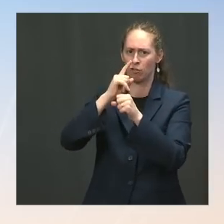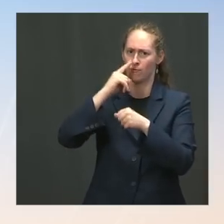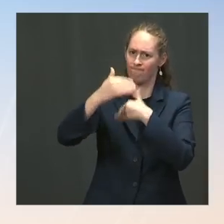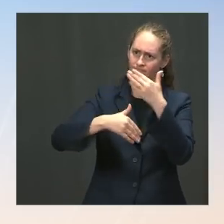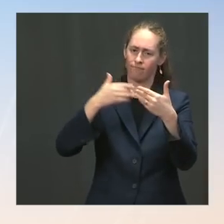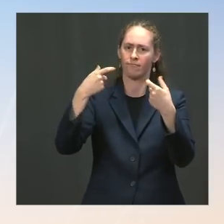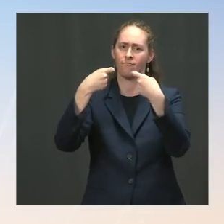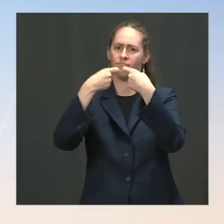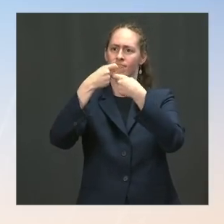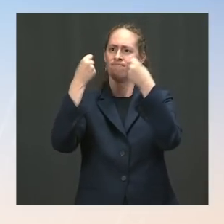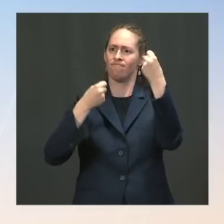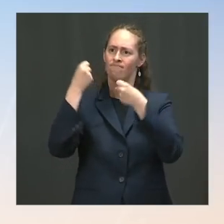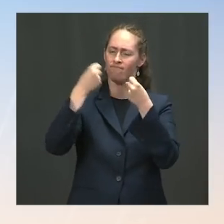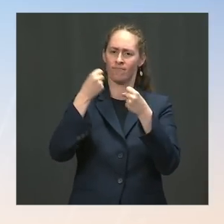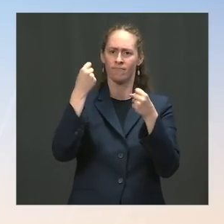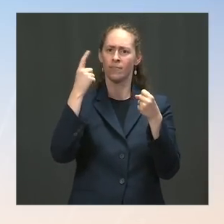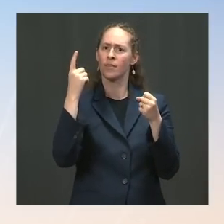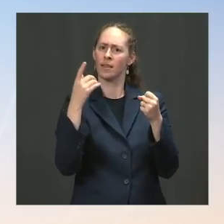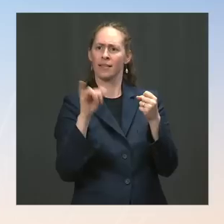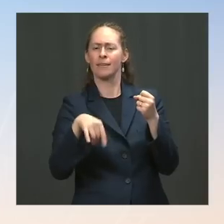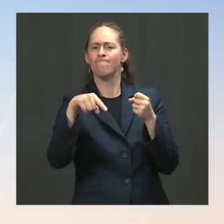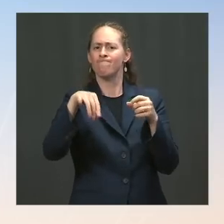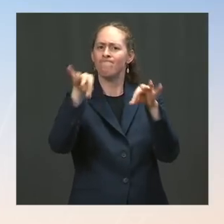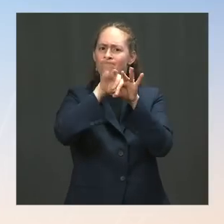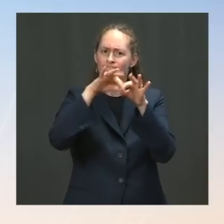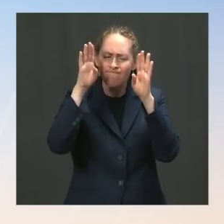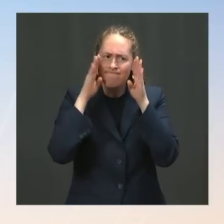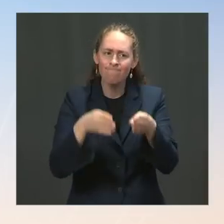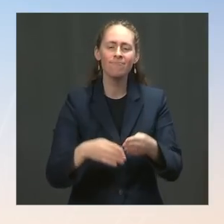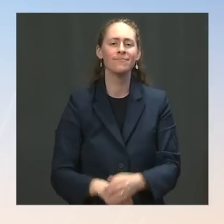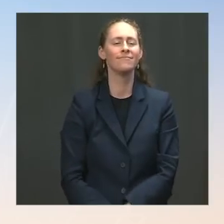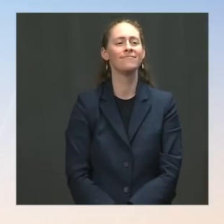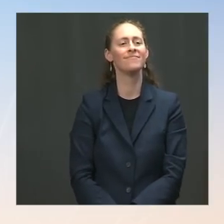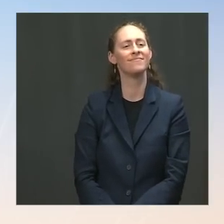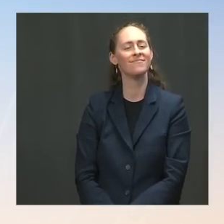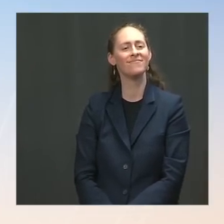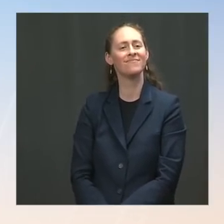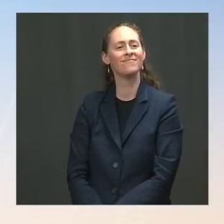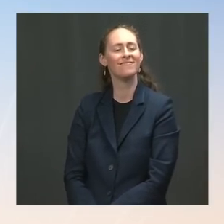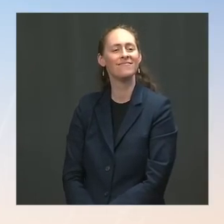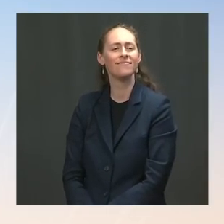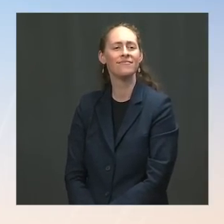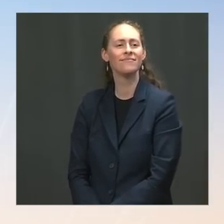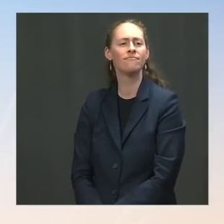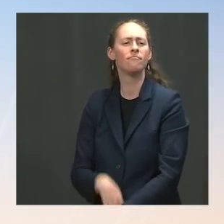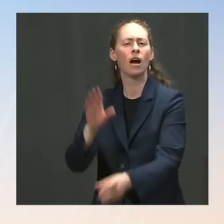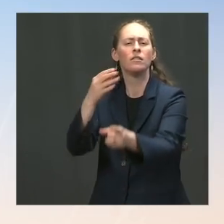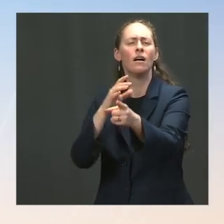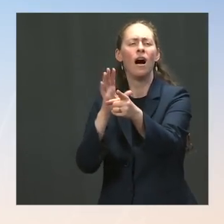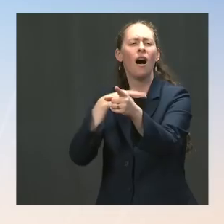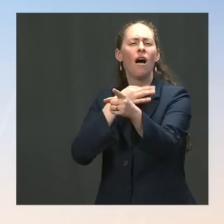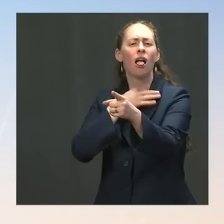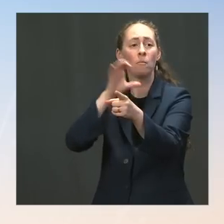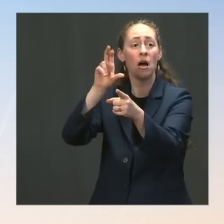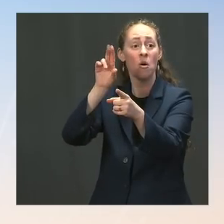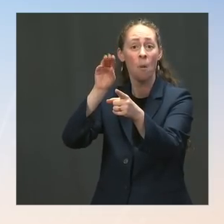central to our focus moving forward. I apologize. I'm the Governor Cuomo. You don't have calls to read out, but has there been a call?